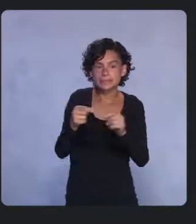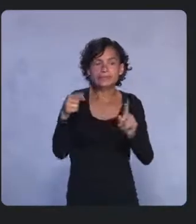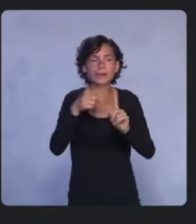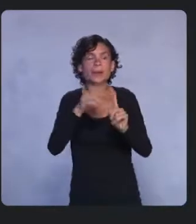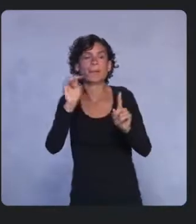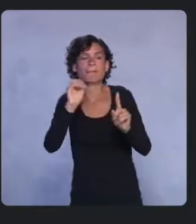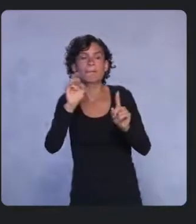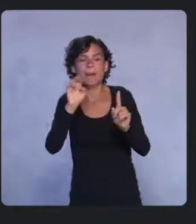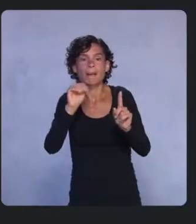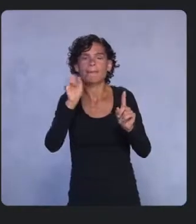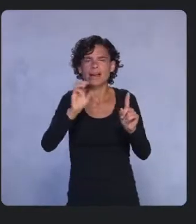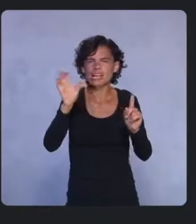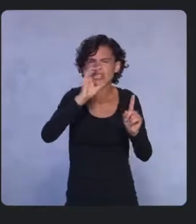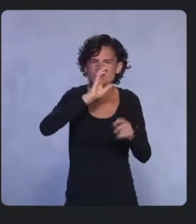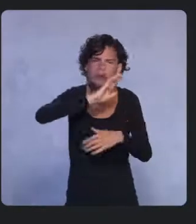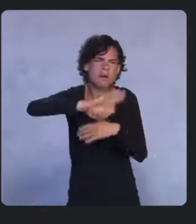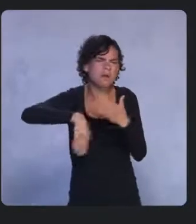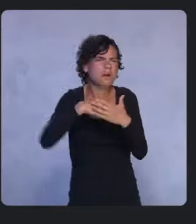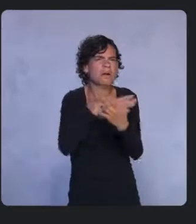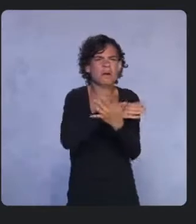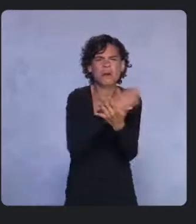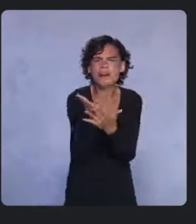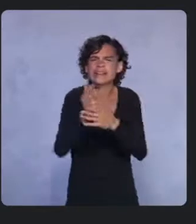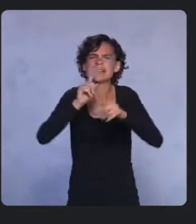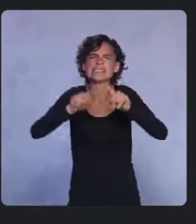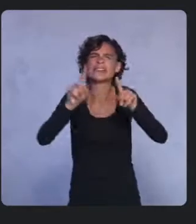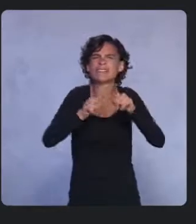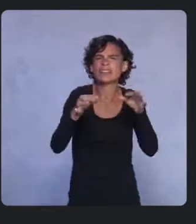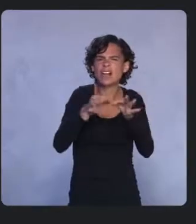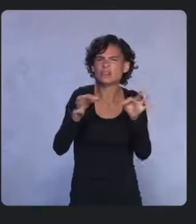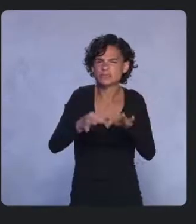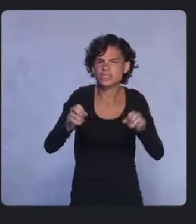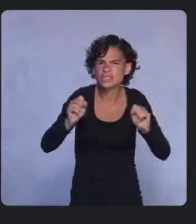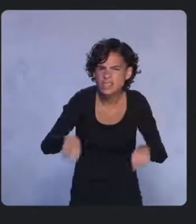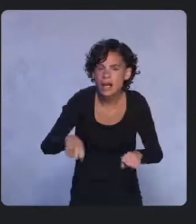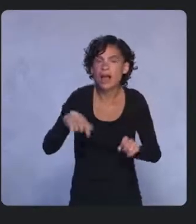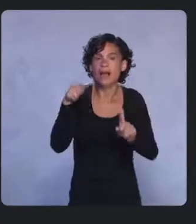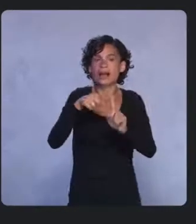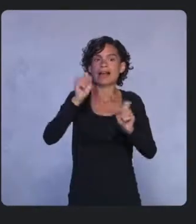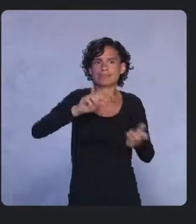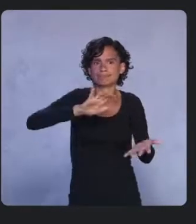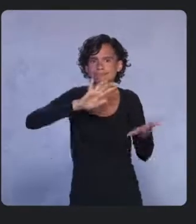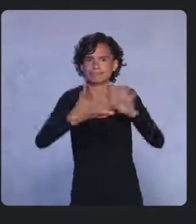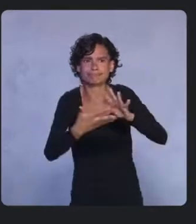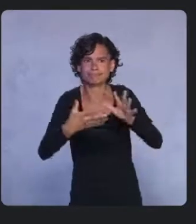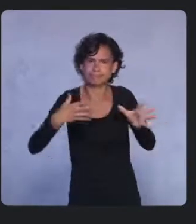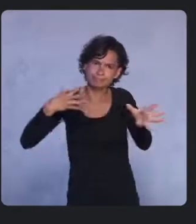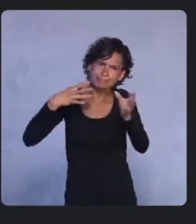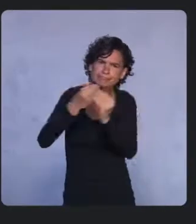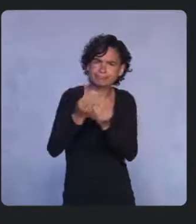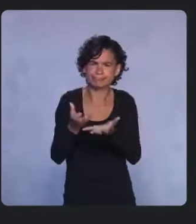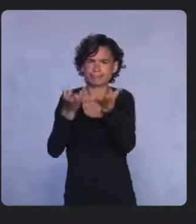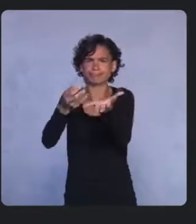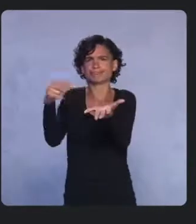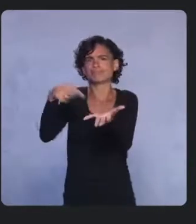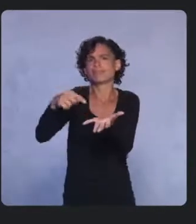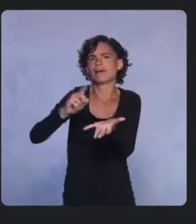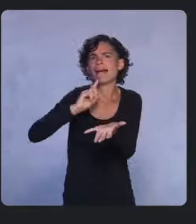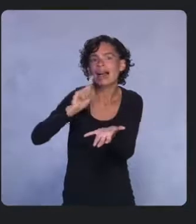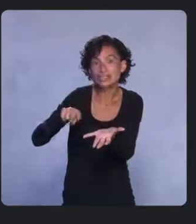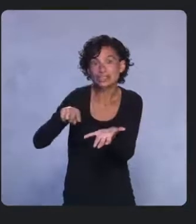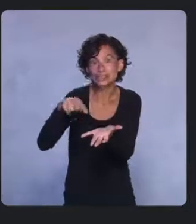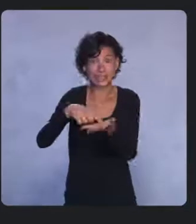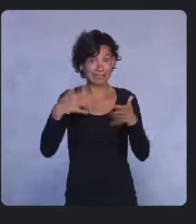multiple languages to give you a richer, more comprehensive answer. But it doesn't stop there. Because Mom